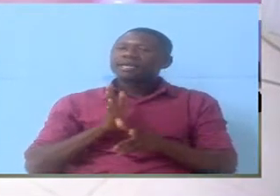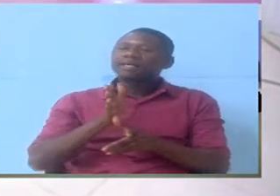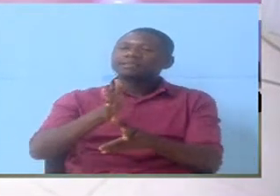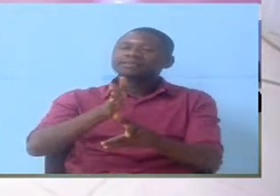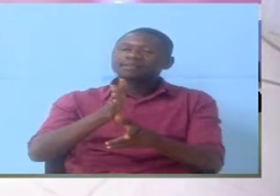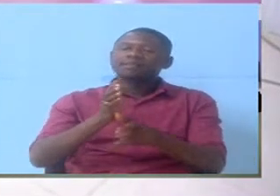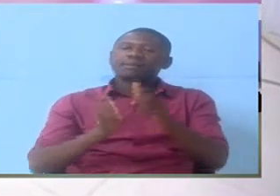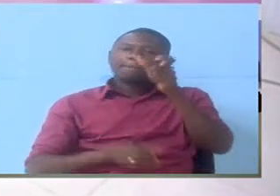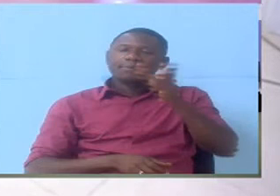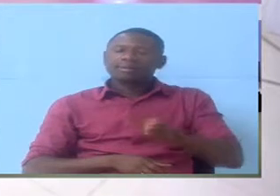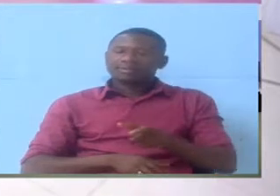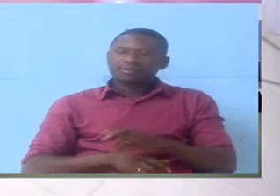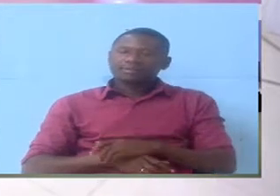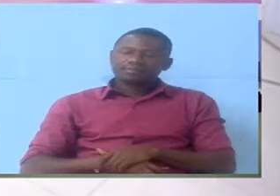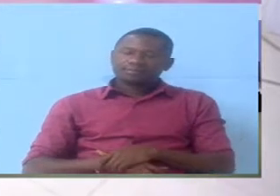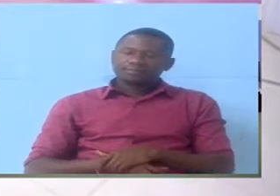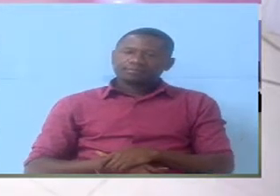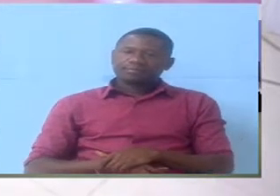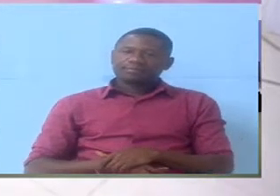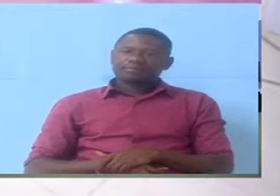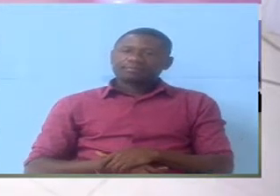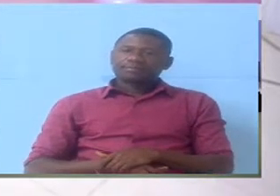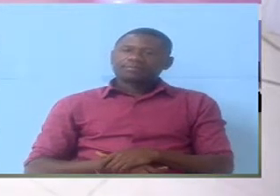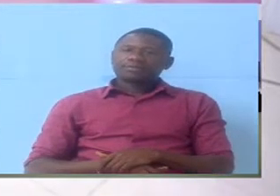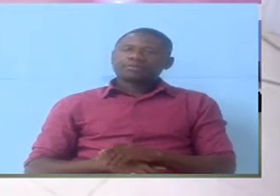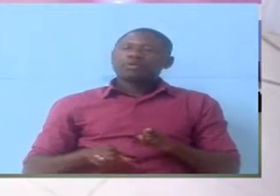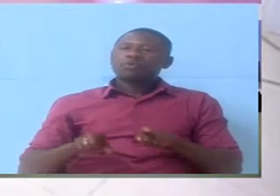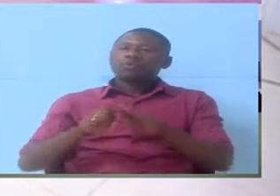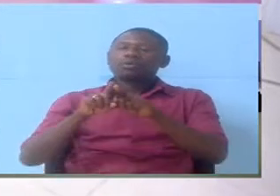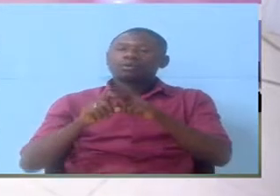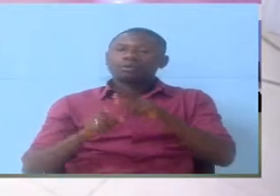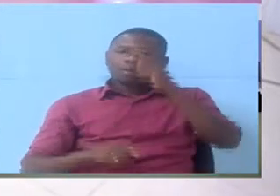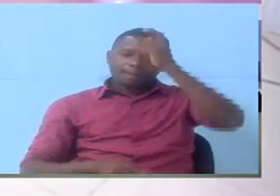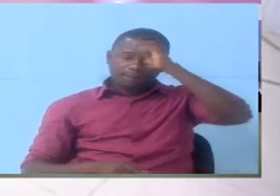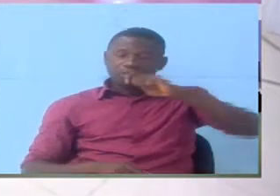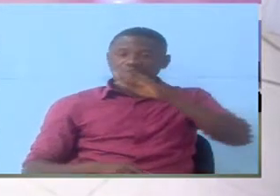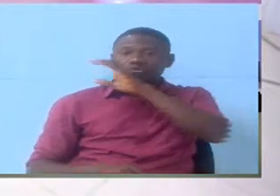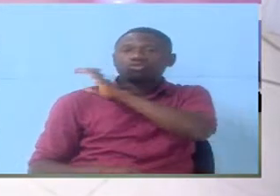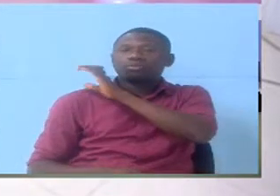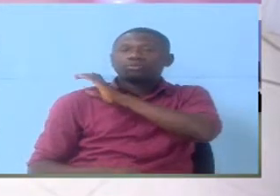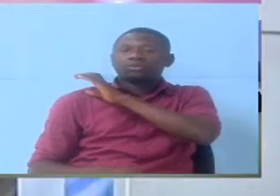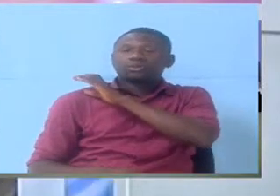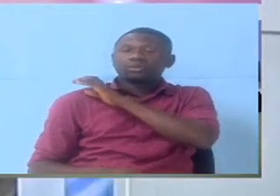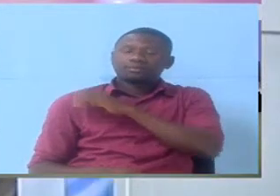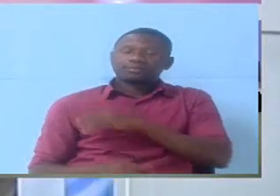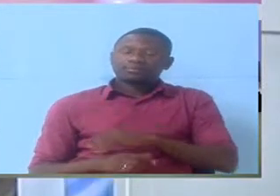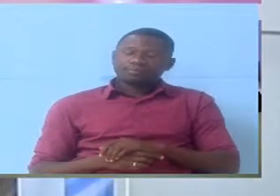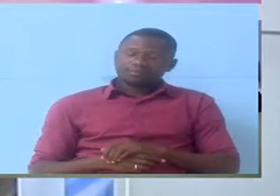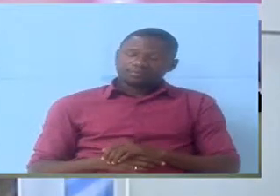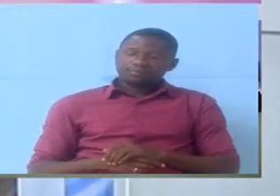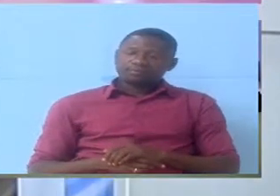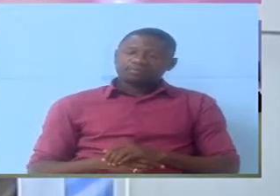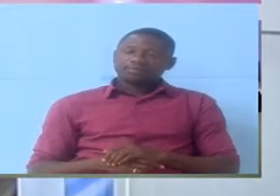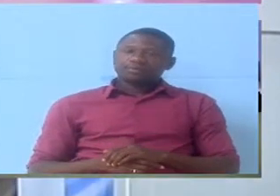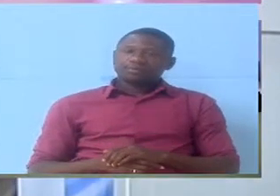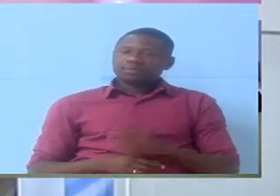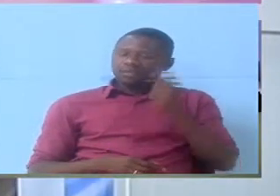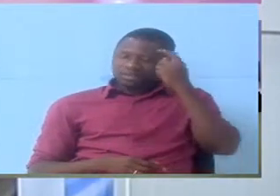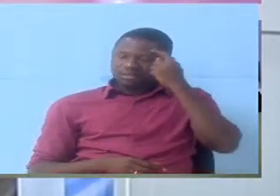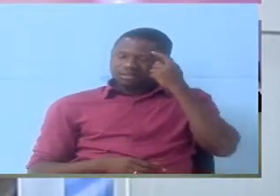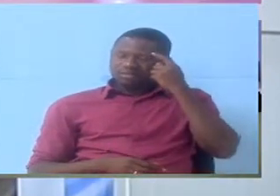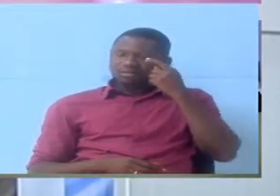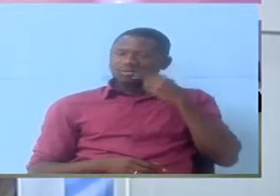Ntelemu Nyatonko Nolankoti. With the police commissioner. Police commissioner Bundala Karola. I think I worked with about 4